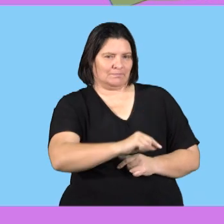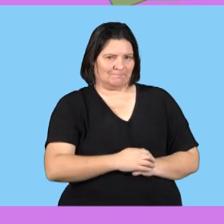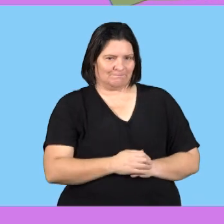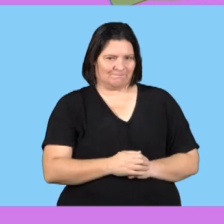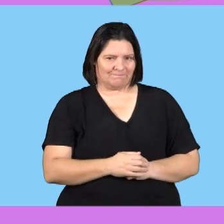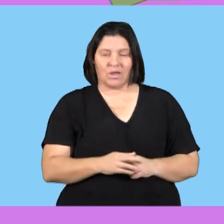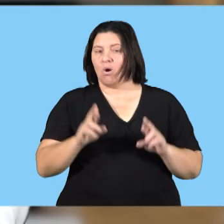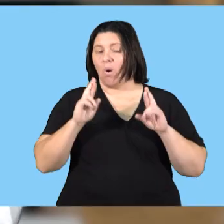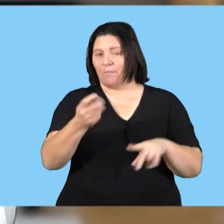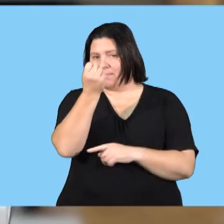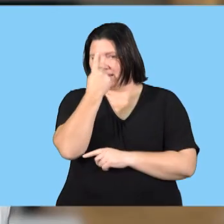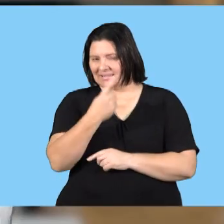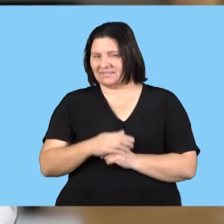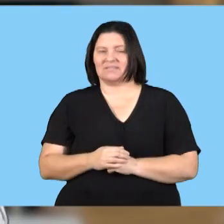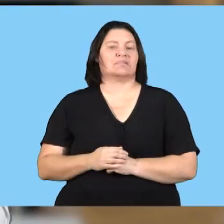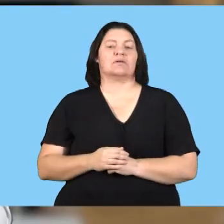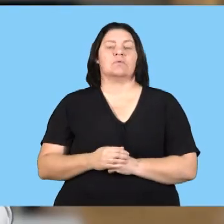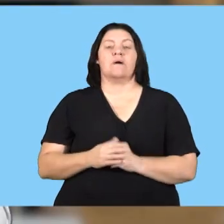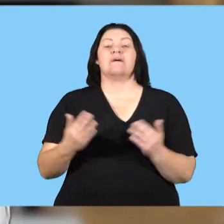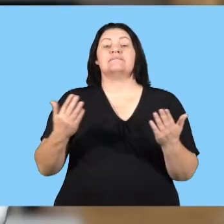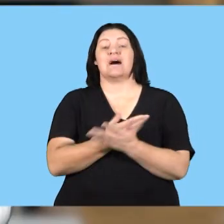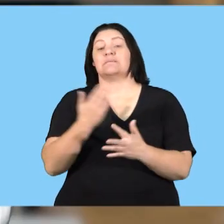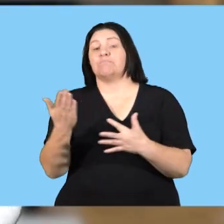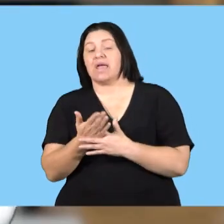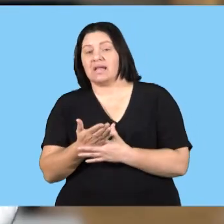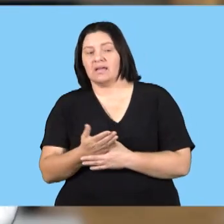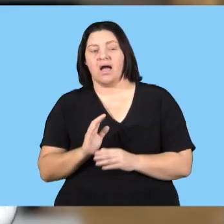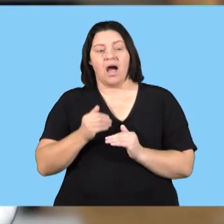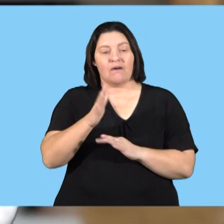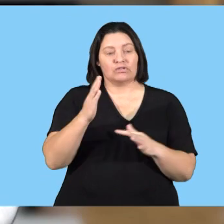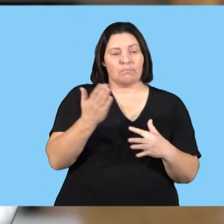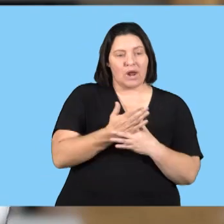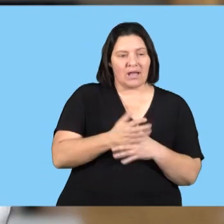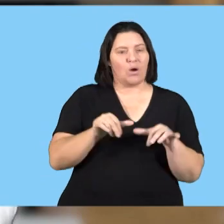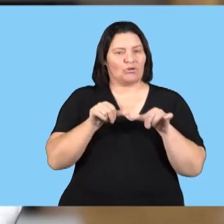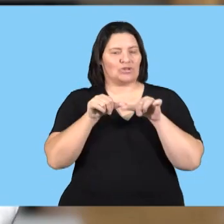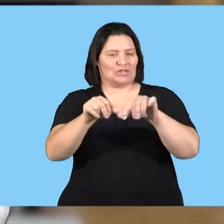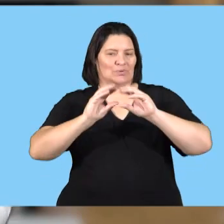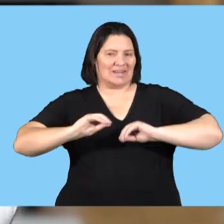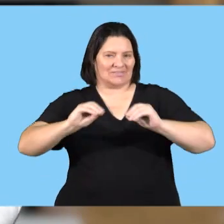be cheaper. All right, I hope that makes sense. Guys, let us quickly take a break.